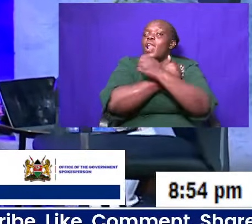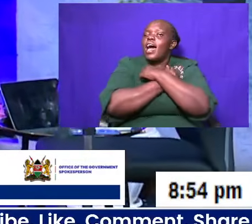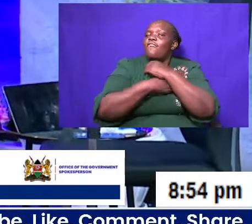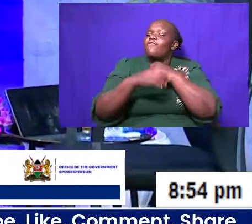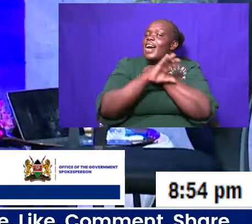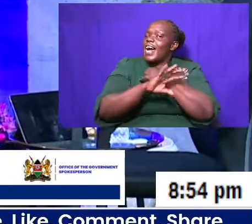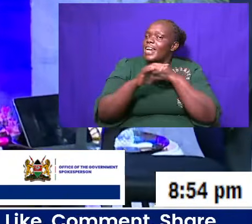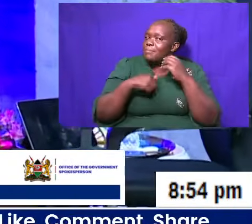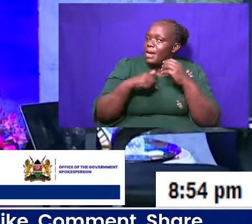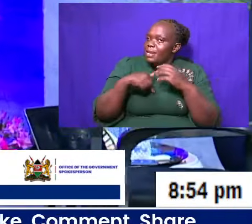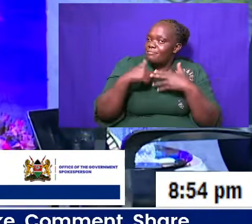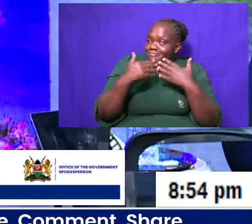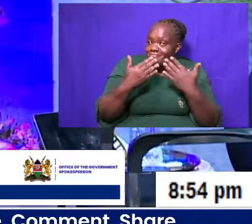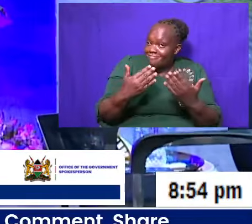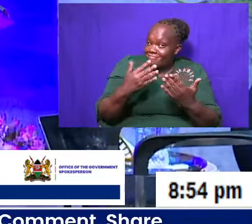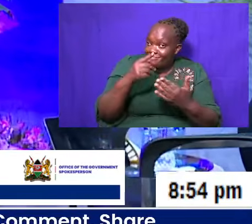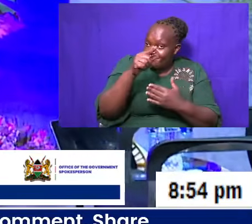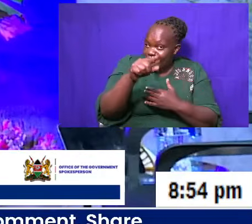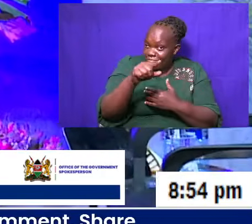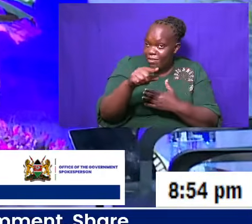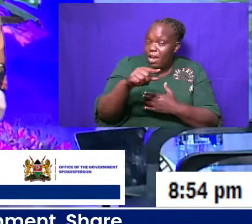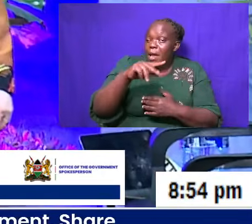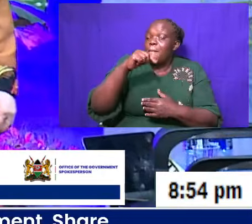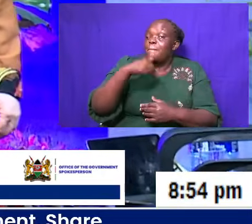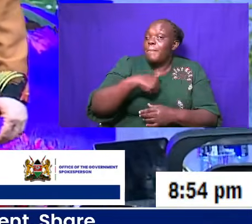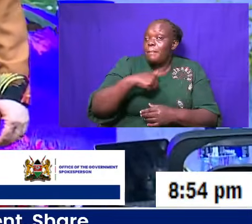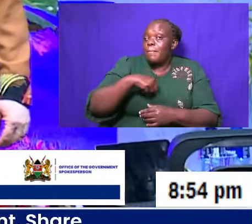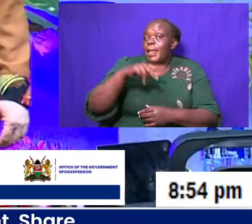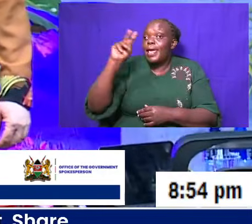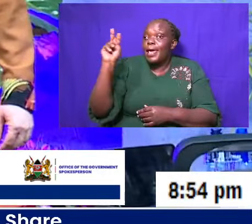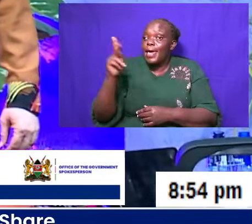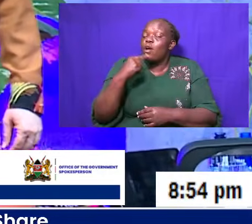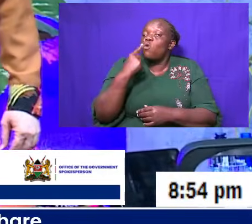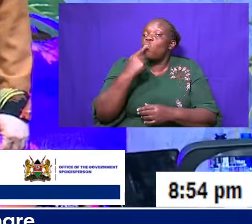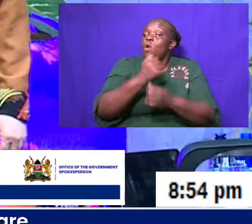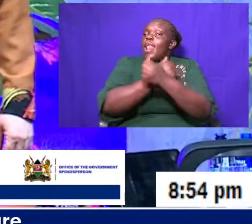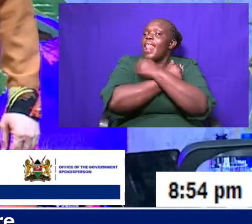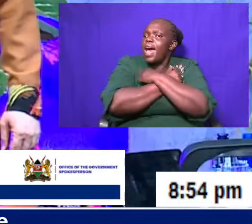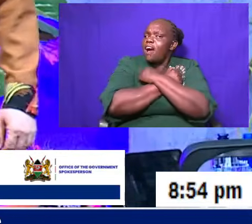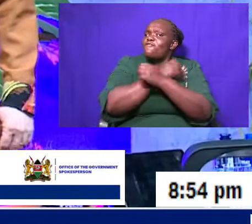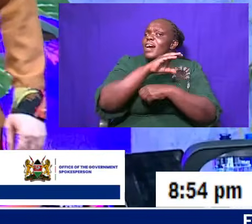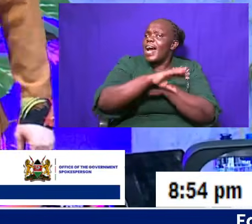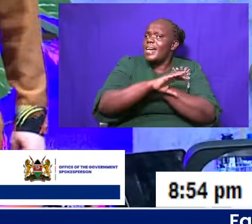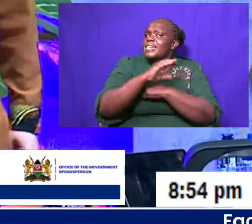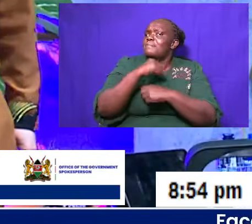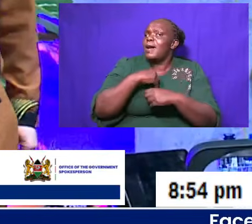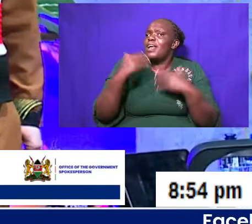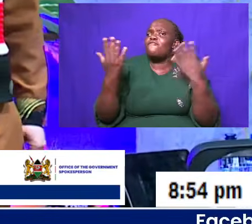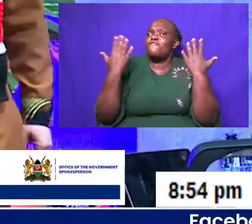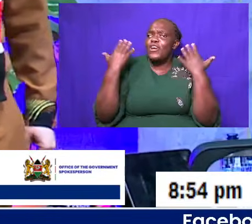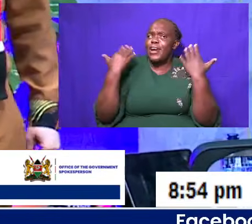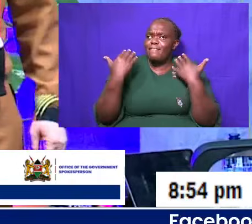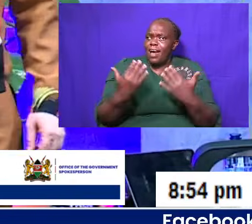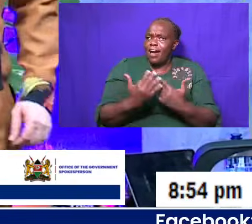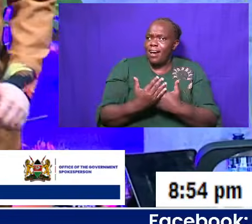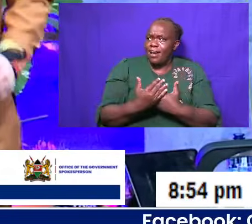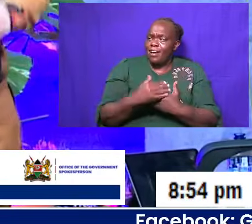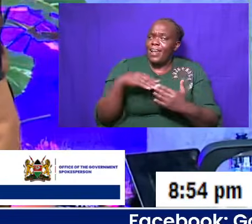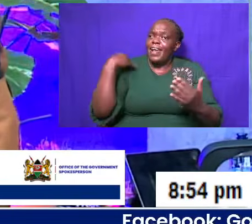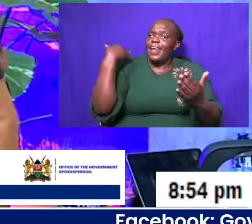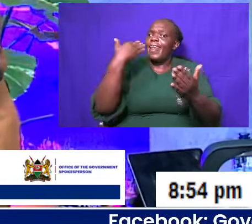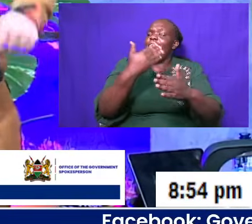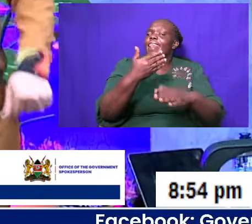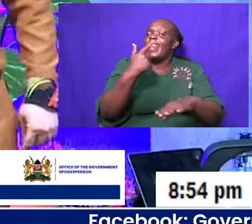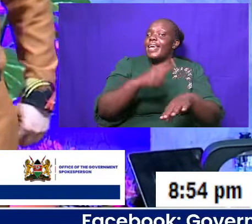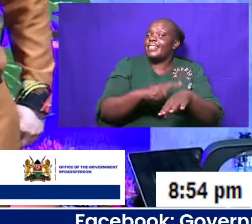Mkenya mzalendo. Je, wewe? Mimi ni Mkenya mzalendo daima. Until next time,